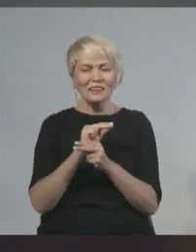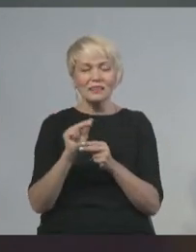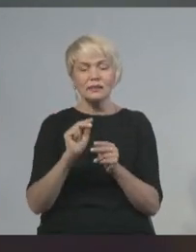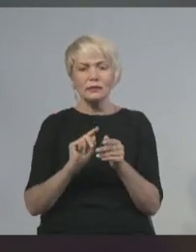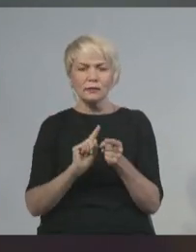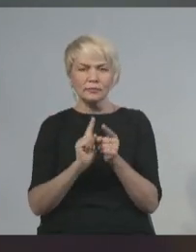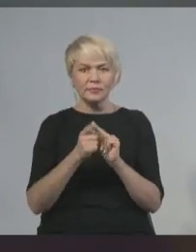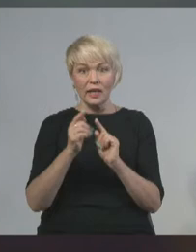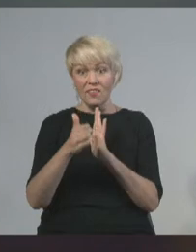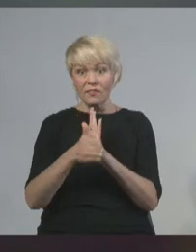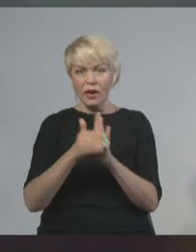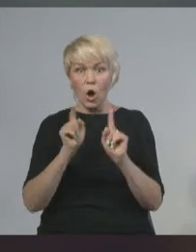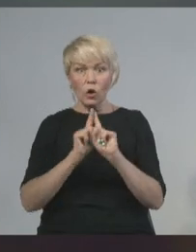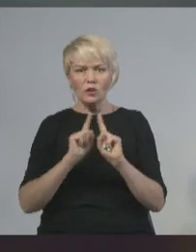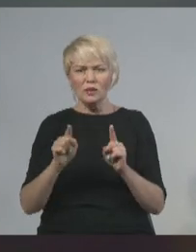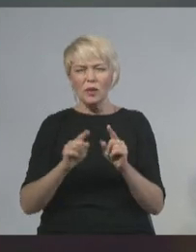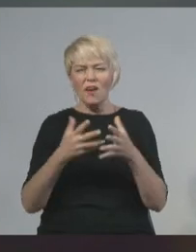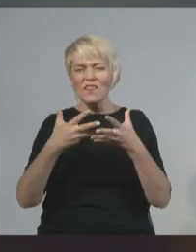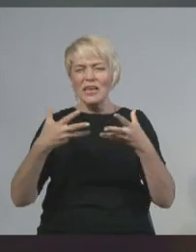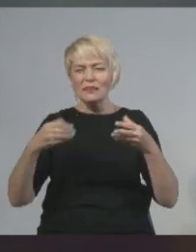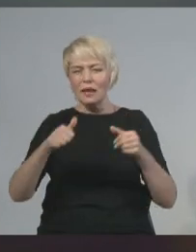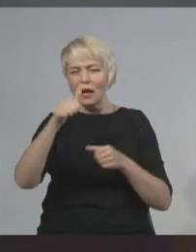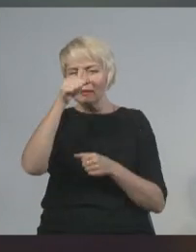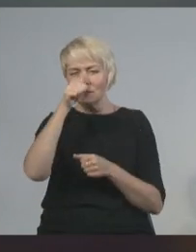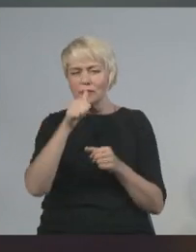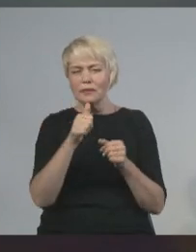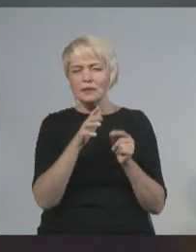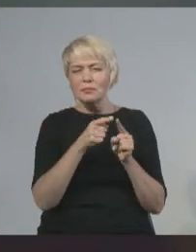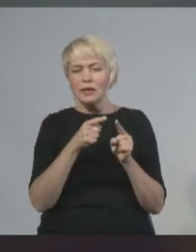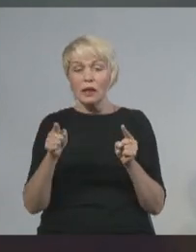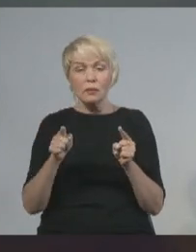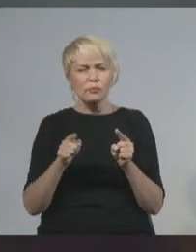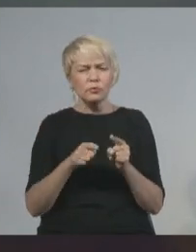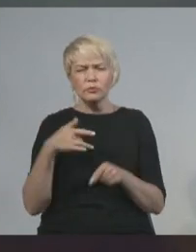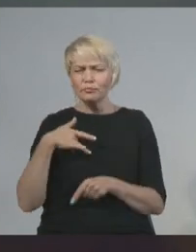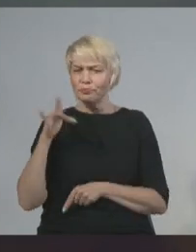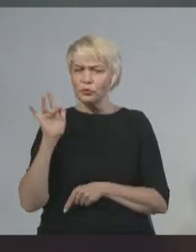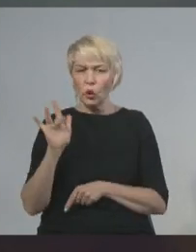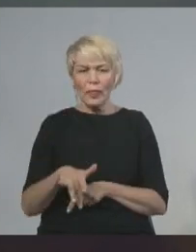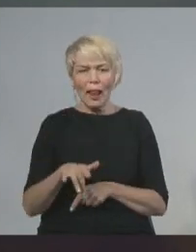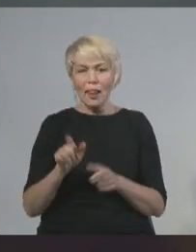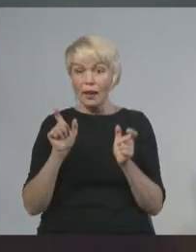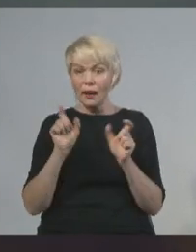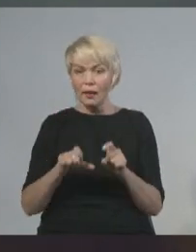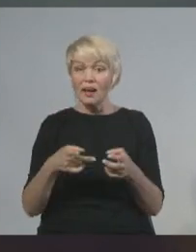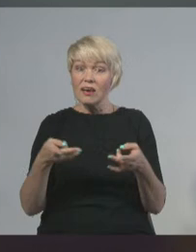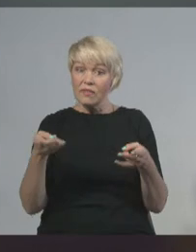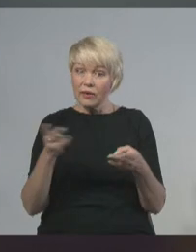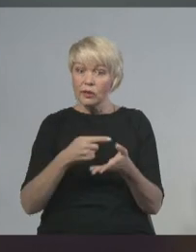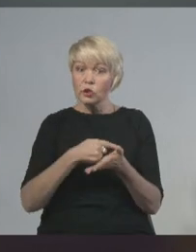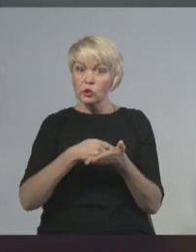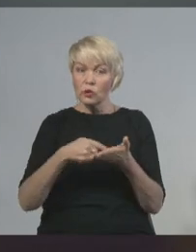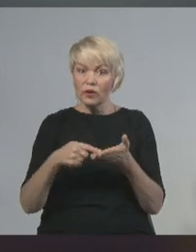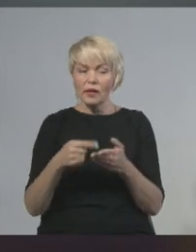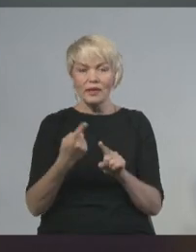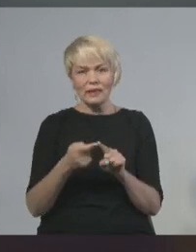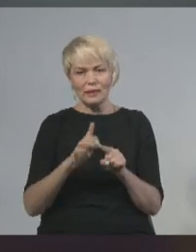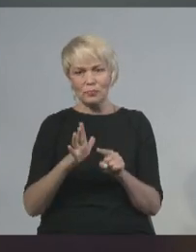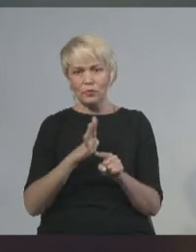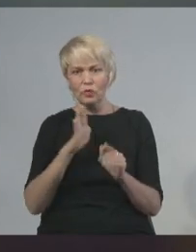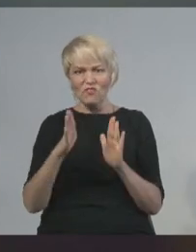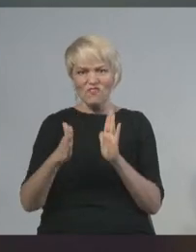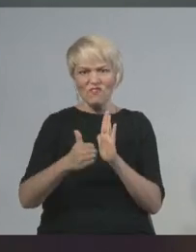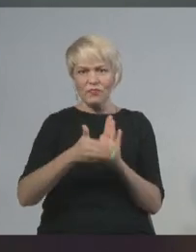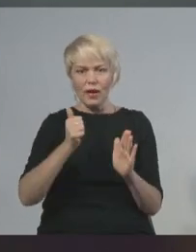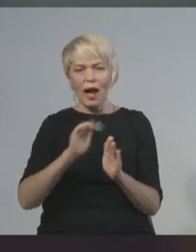for editorial offices it has become a challenge especially in the spring when we had a total lockdown but it